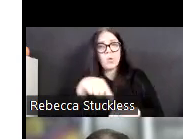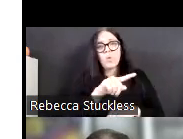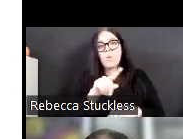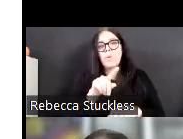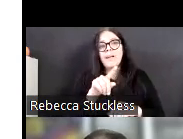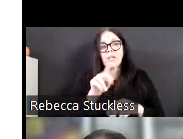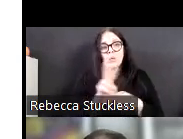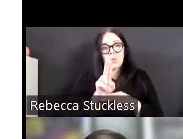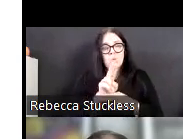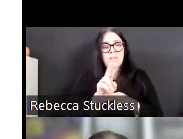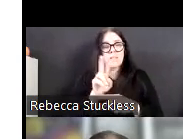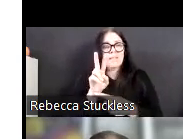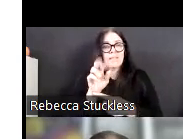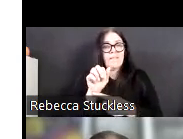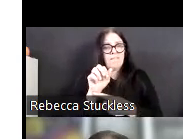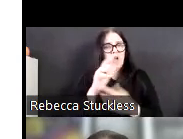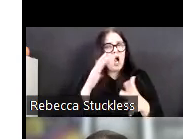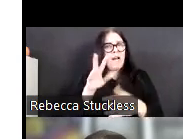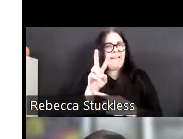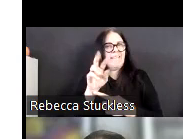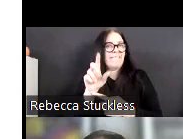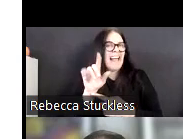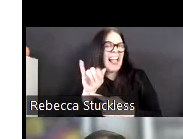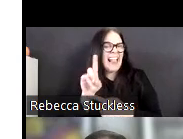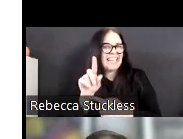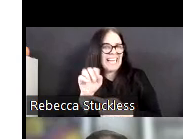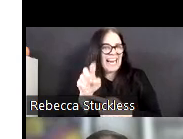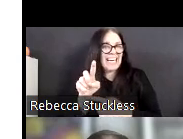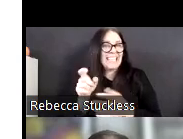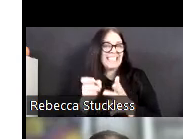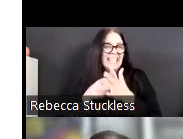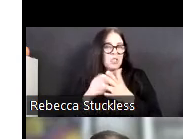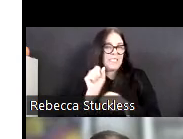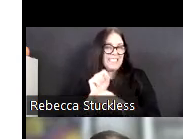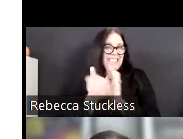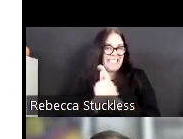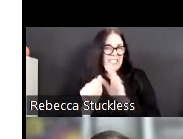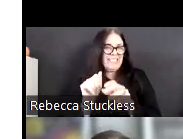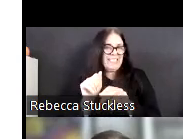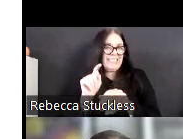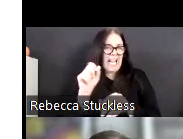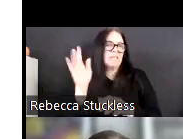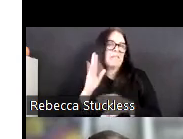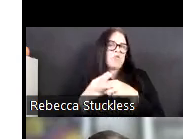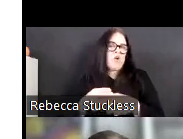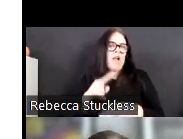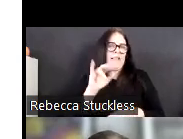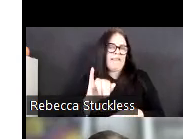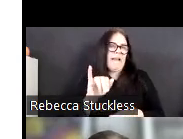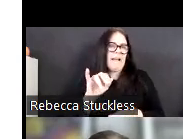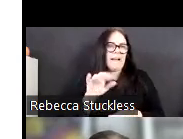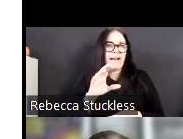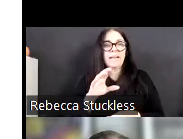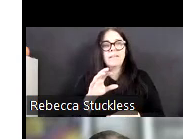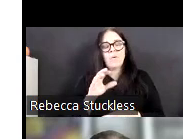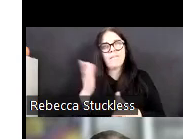essential skills tasks, which is what it was formerly named, of course, or formerly. And so